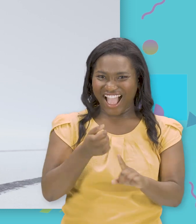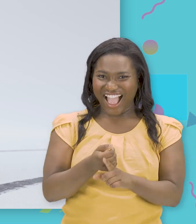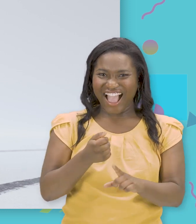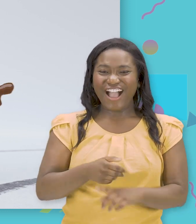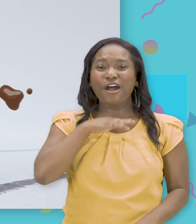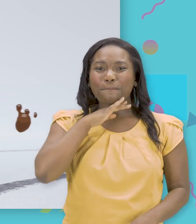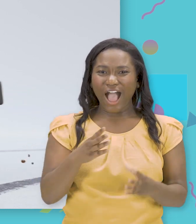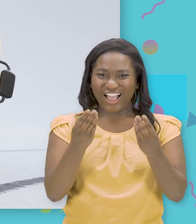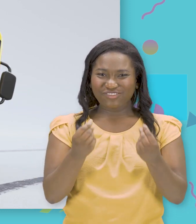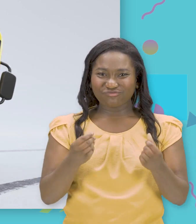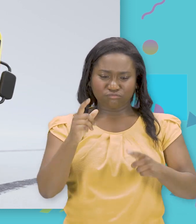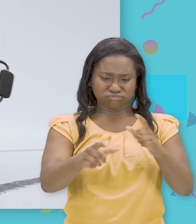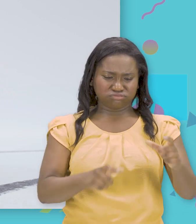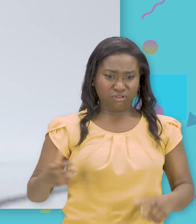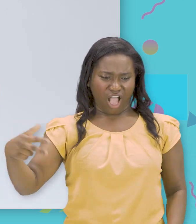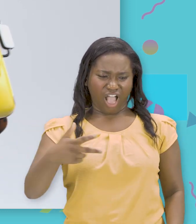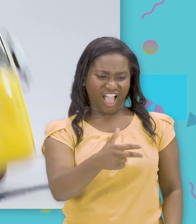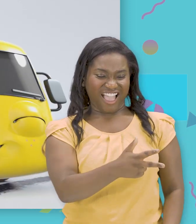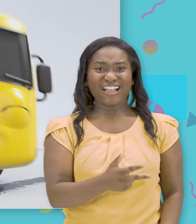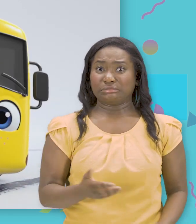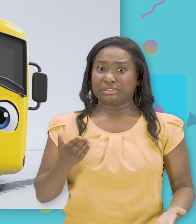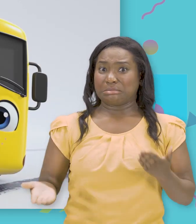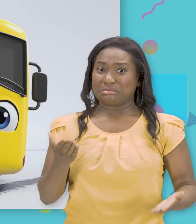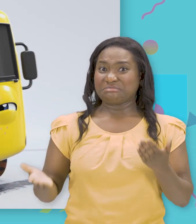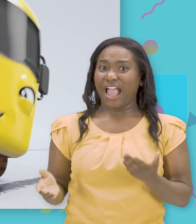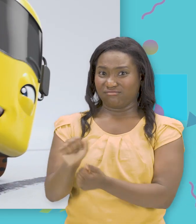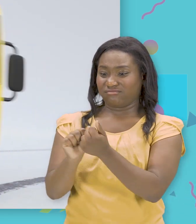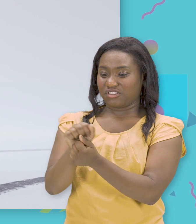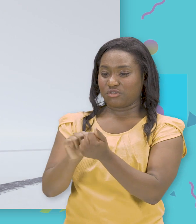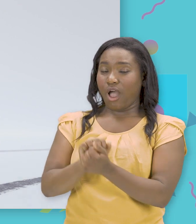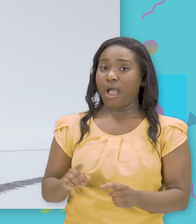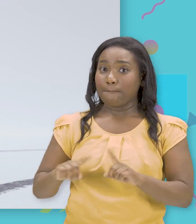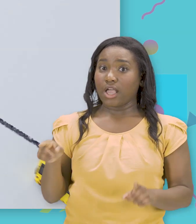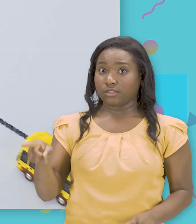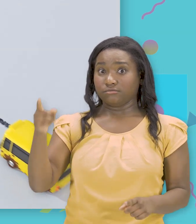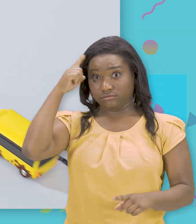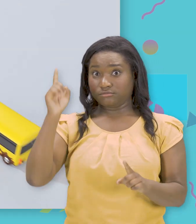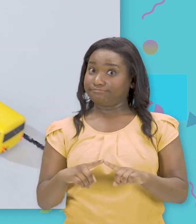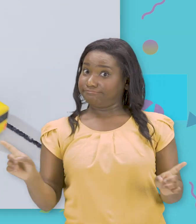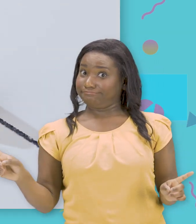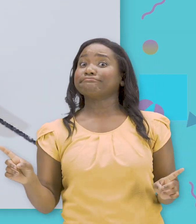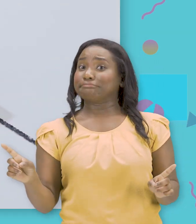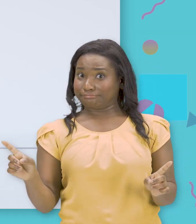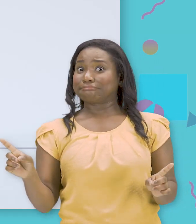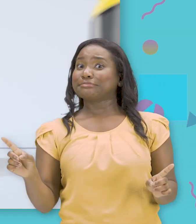Splashing through those muddy puddles. It looks like Buster might need a wash. I'm not sure if he thinks so.